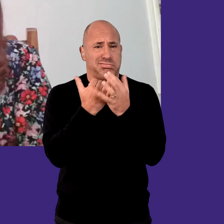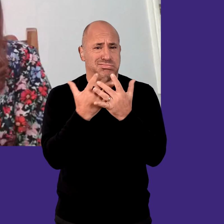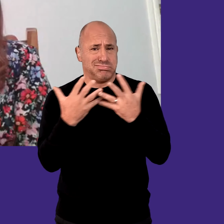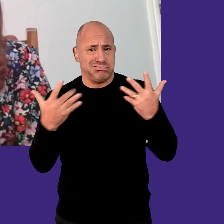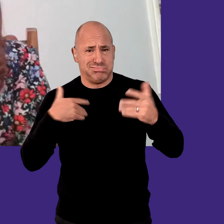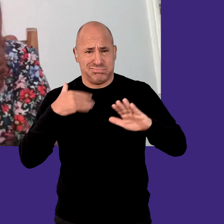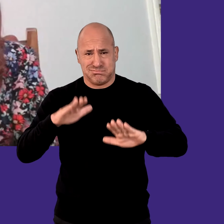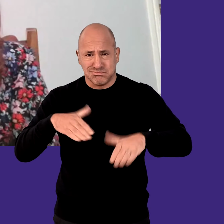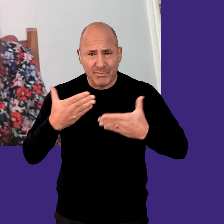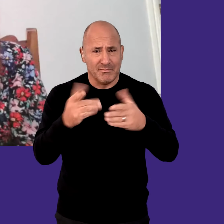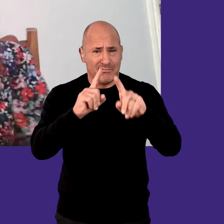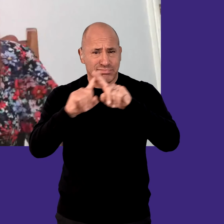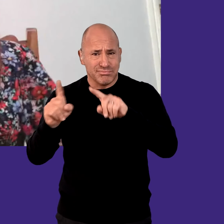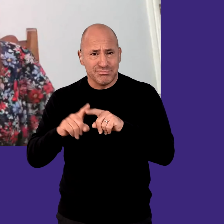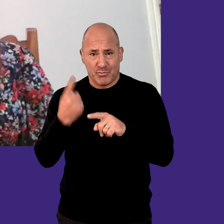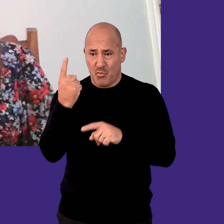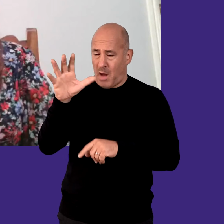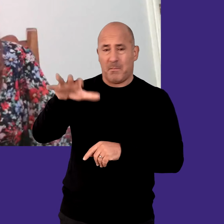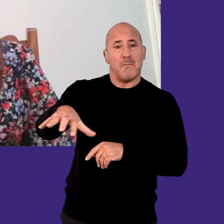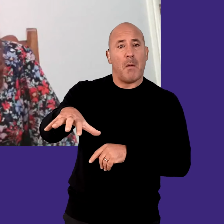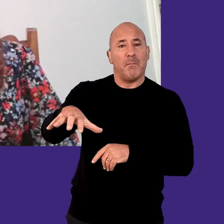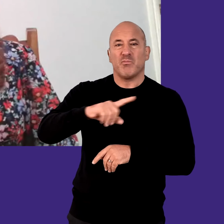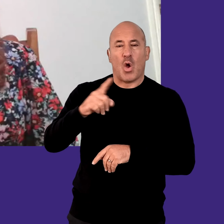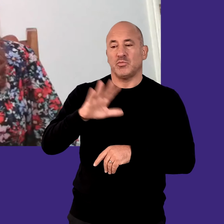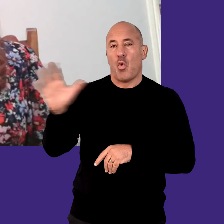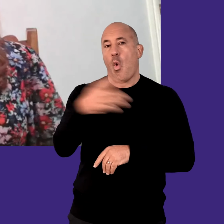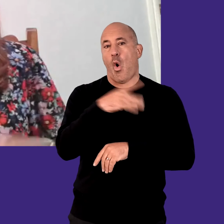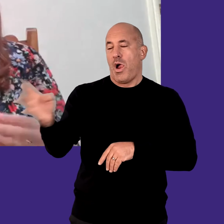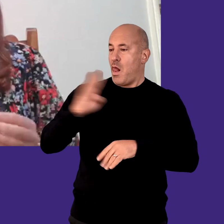really worked, because we were able to provide